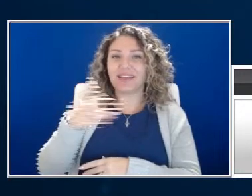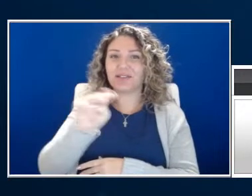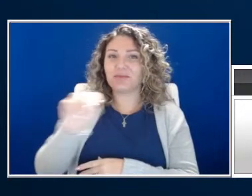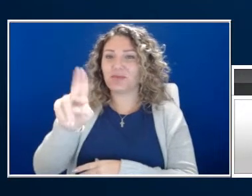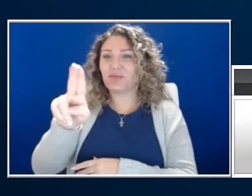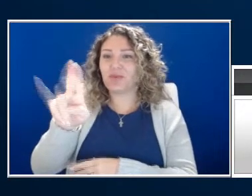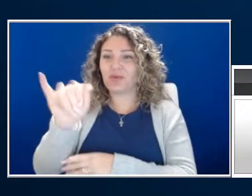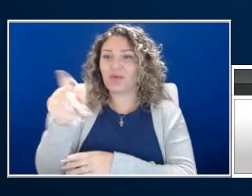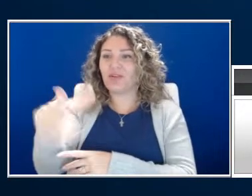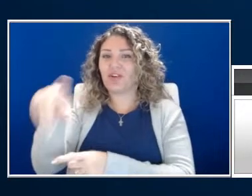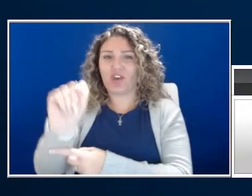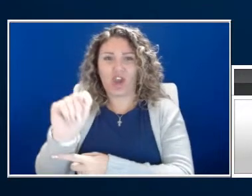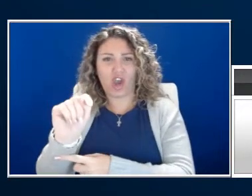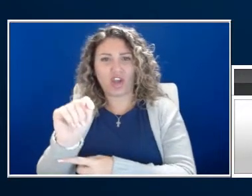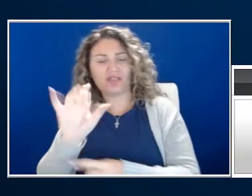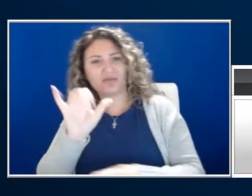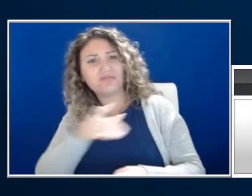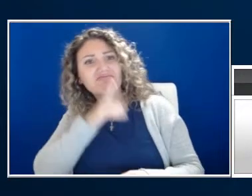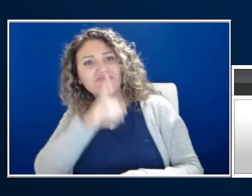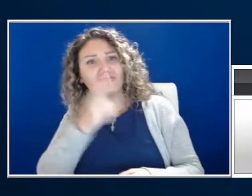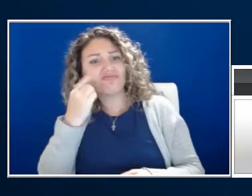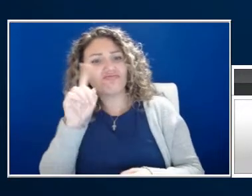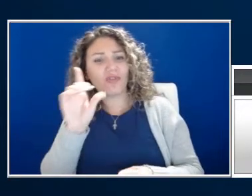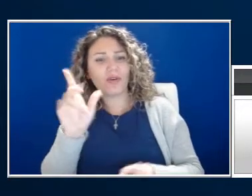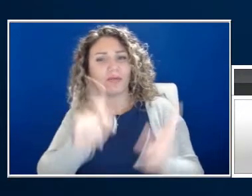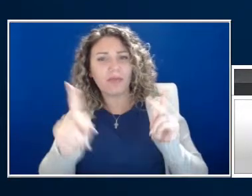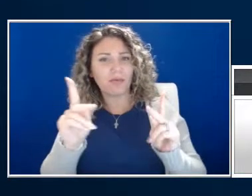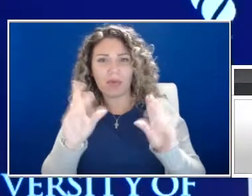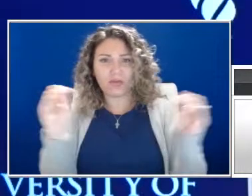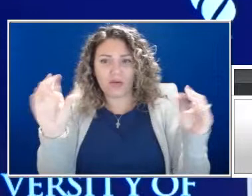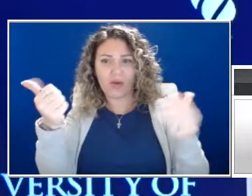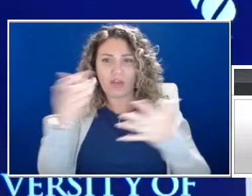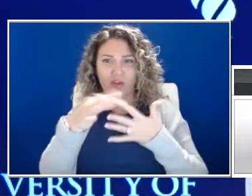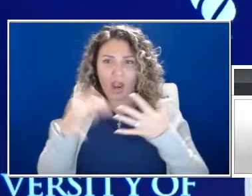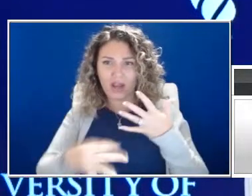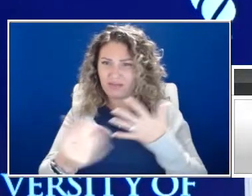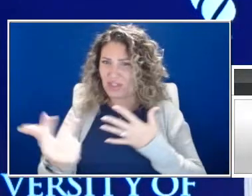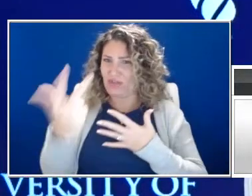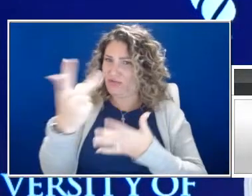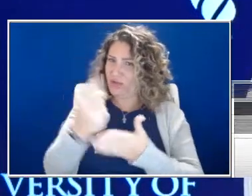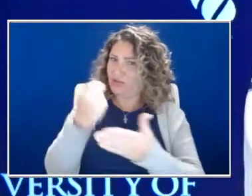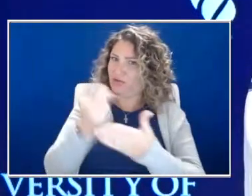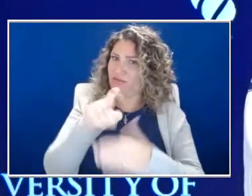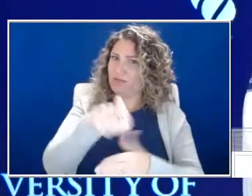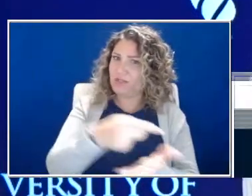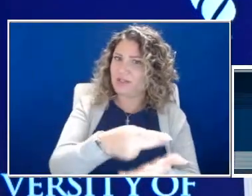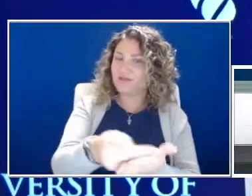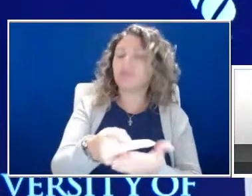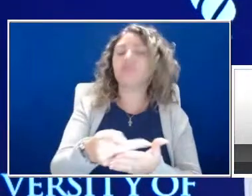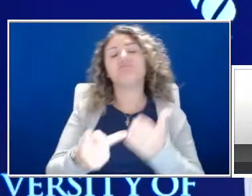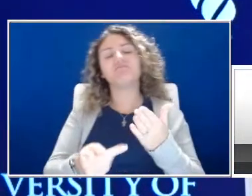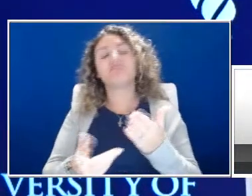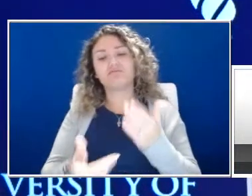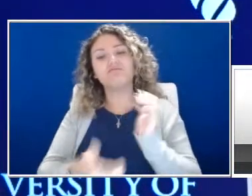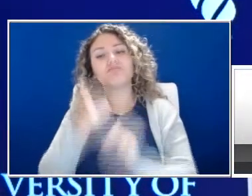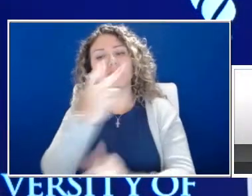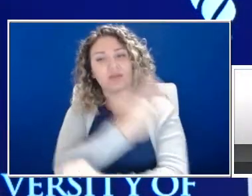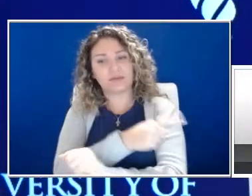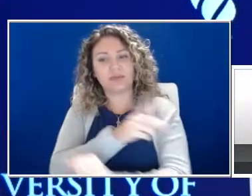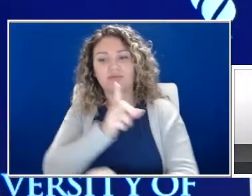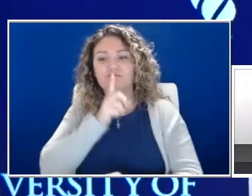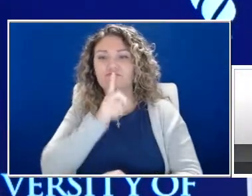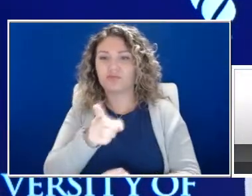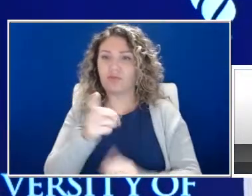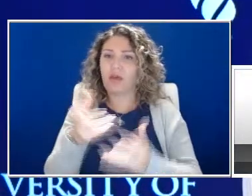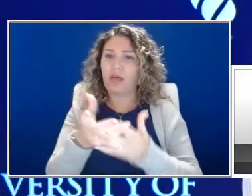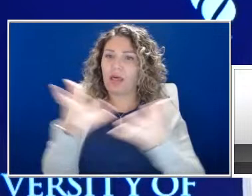people who have no other options? It certainly has been true for the majority of patients. Patients have been through at